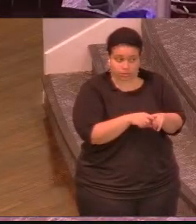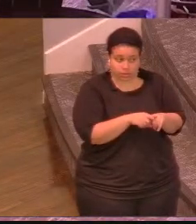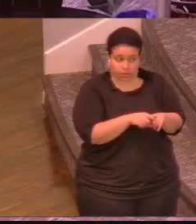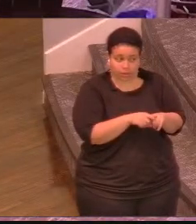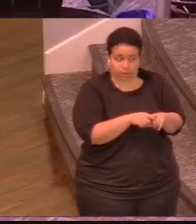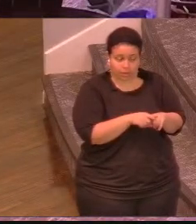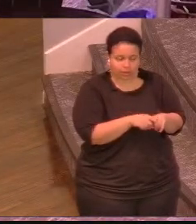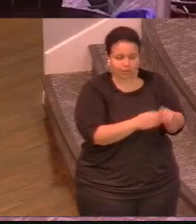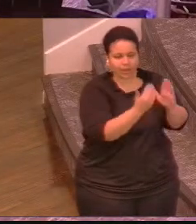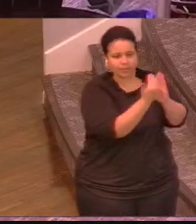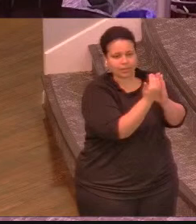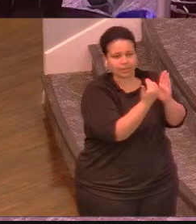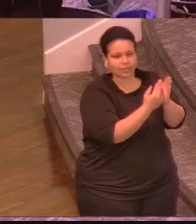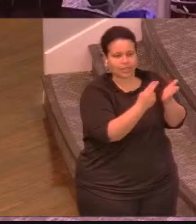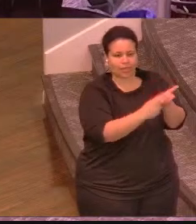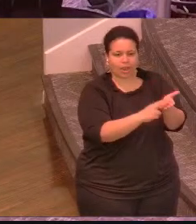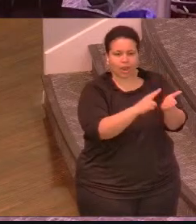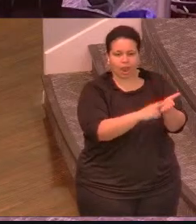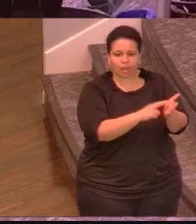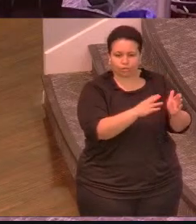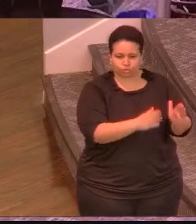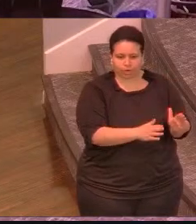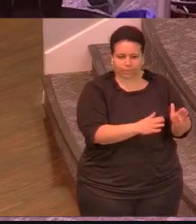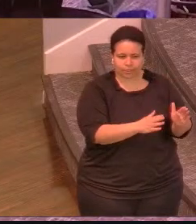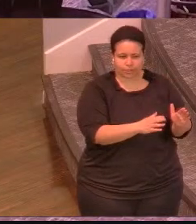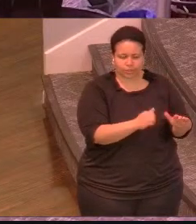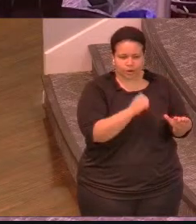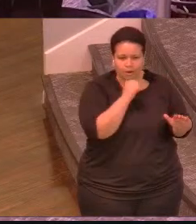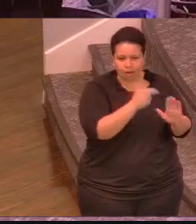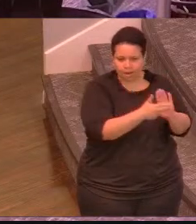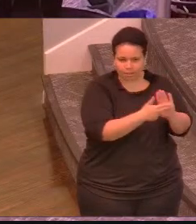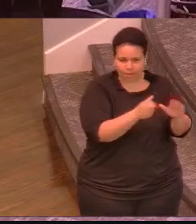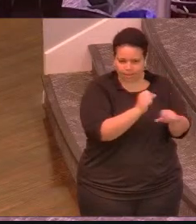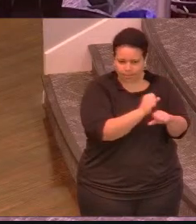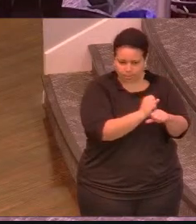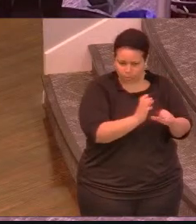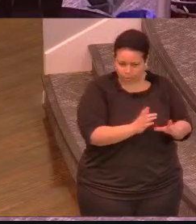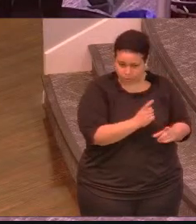The contractors are not considered employees, correct? Correct. Okay.